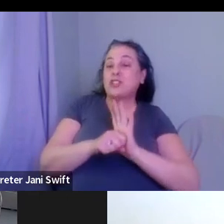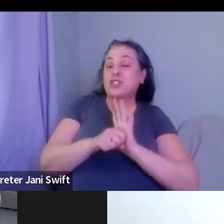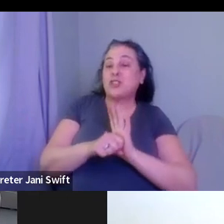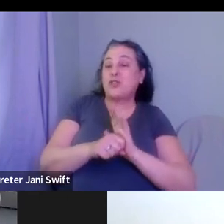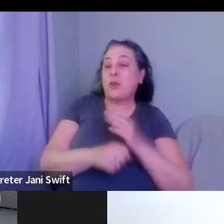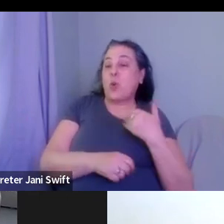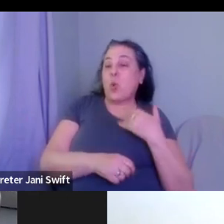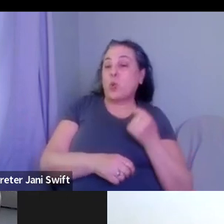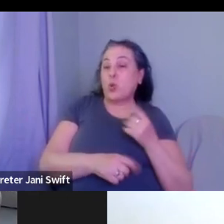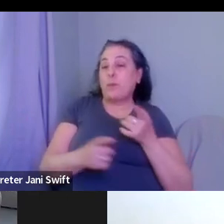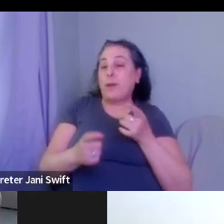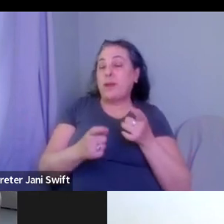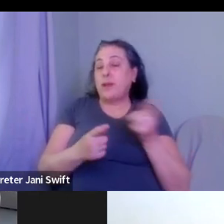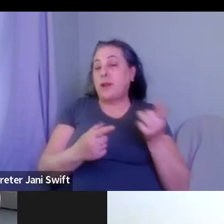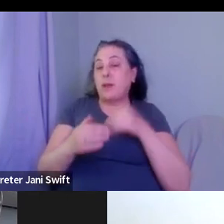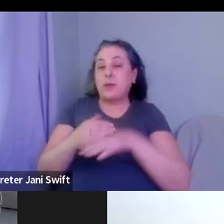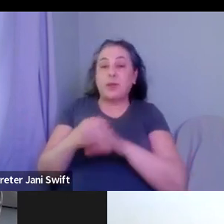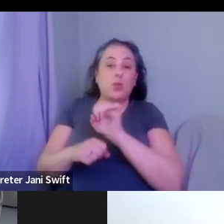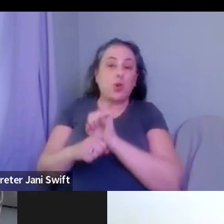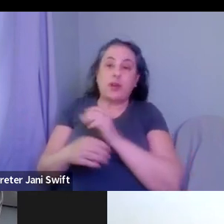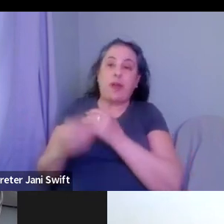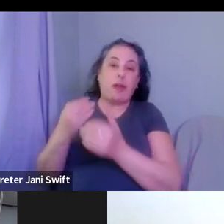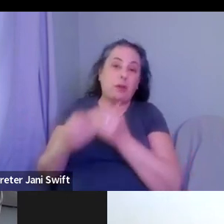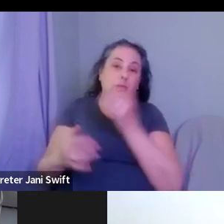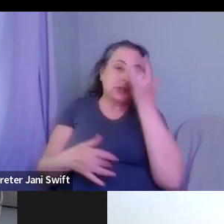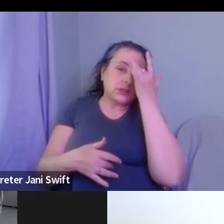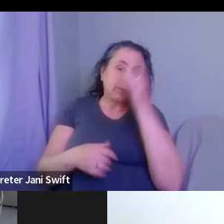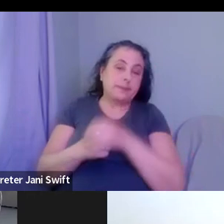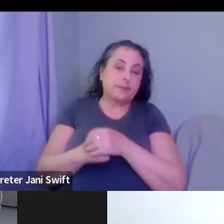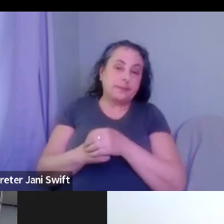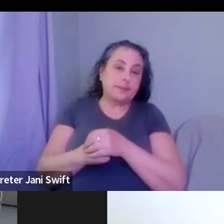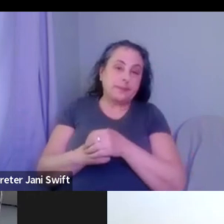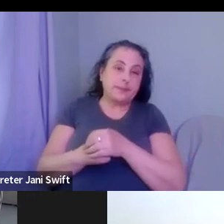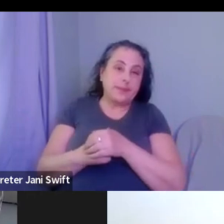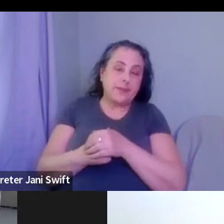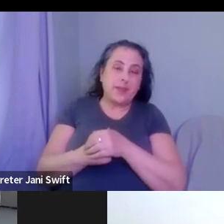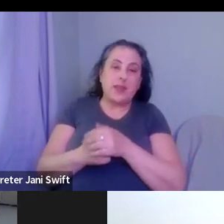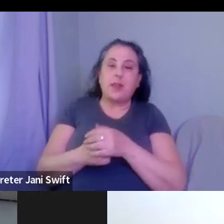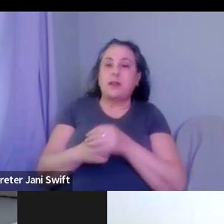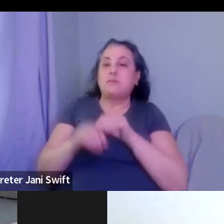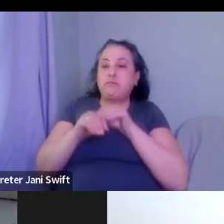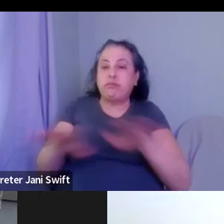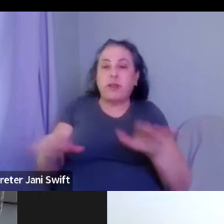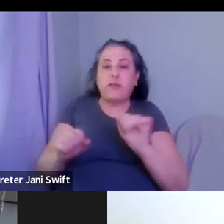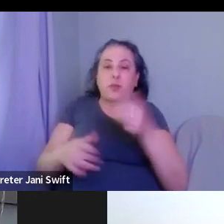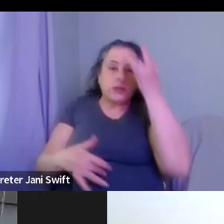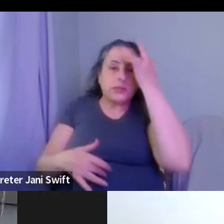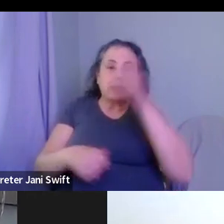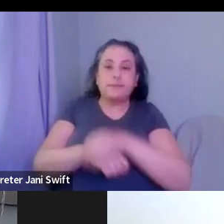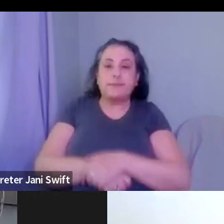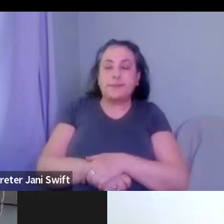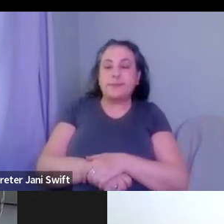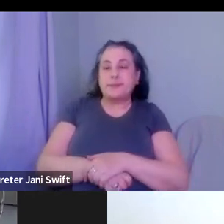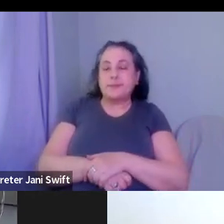the owner or manager to come into work and, you know, get everybody sick. Yeah. So,